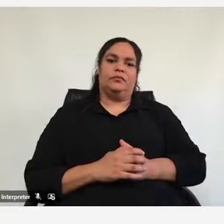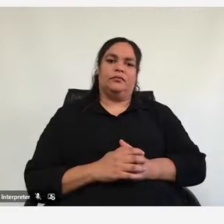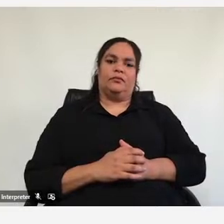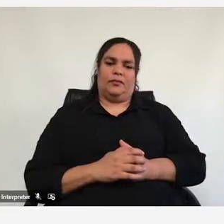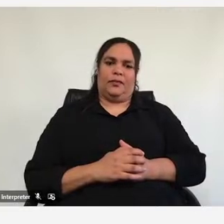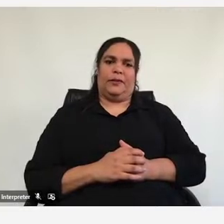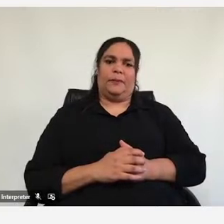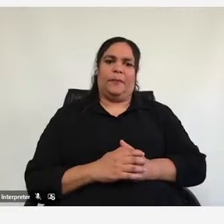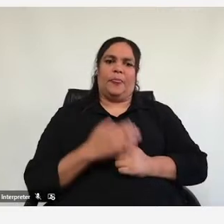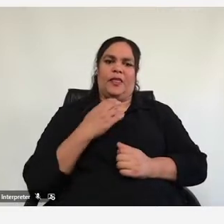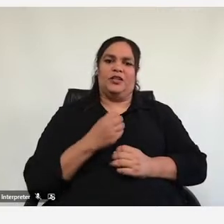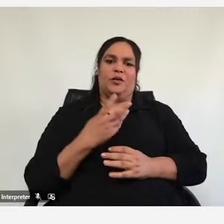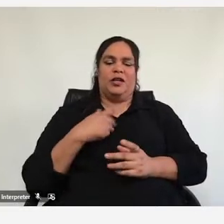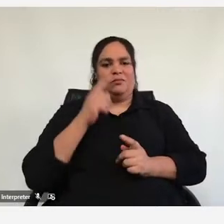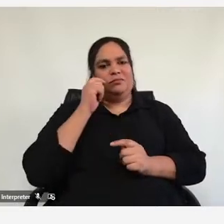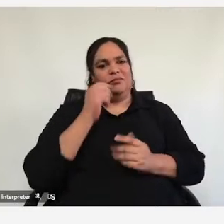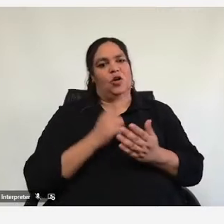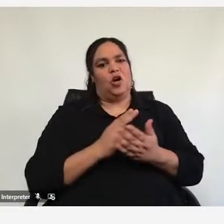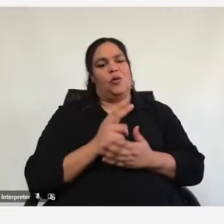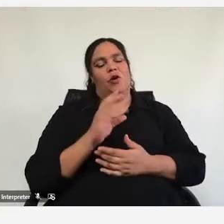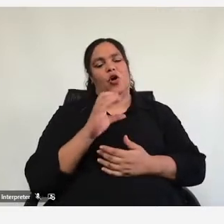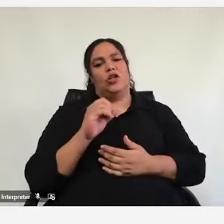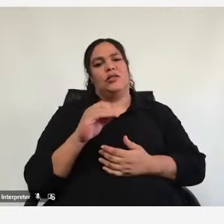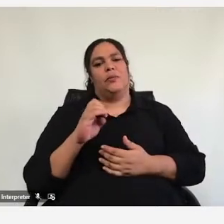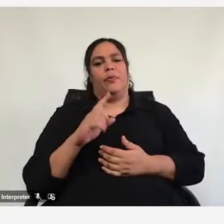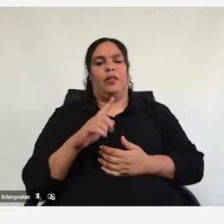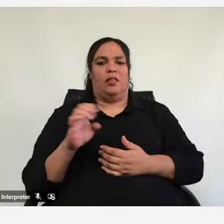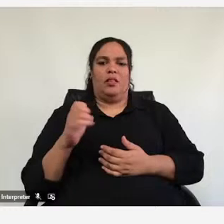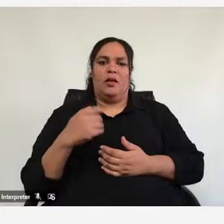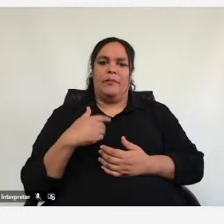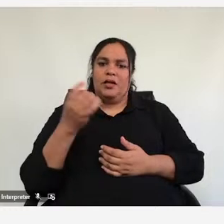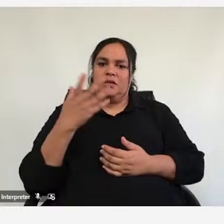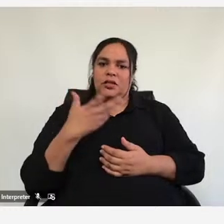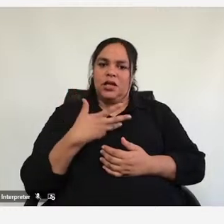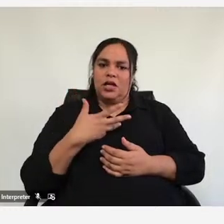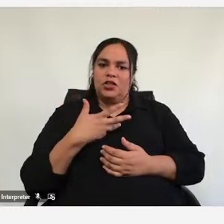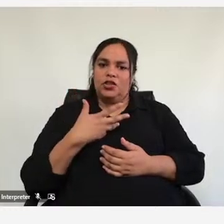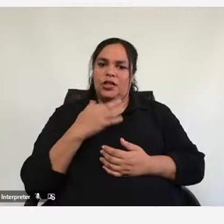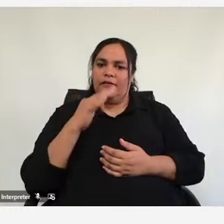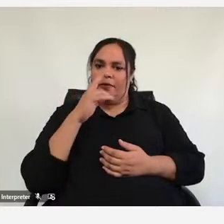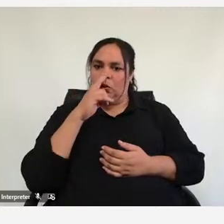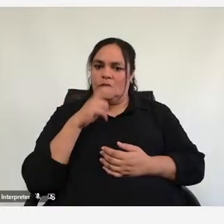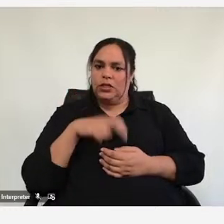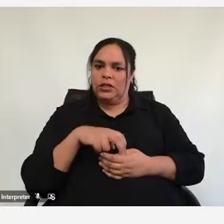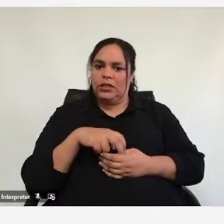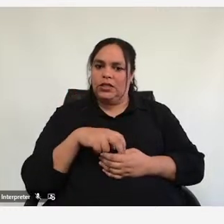Thank you very much. And I recognise the Honourable Constable. Can I just get an indication if you need the...